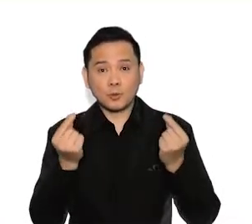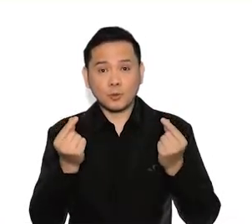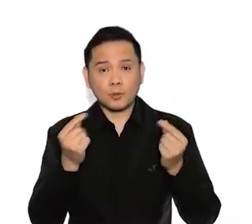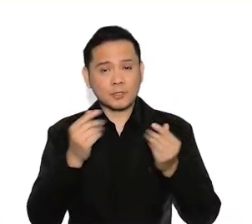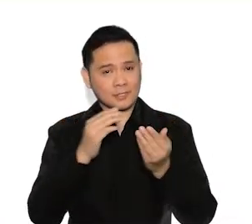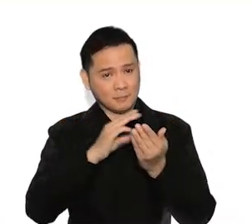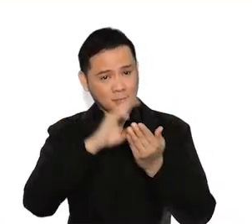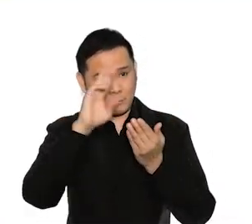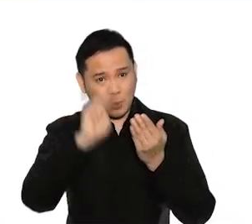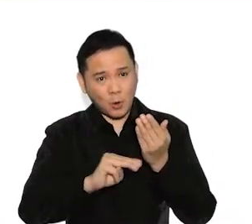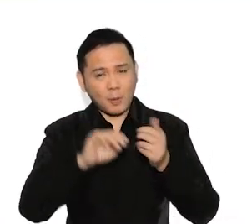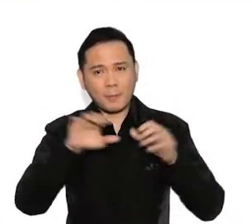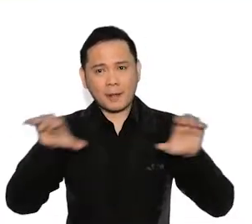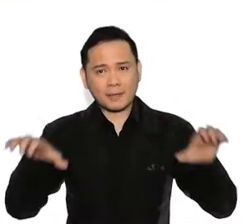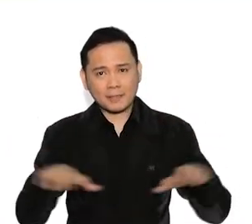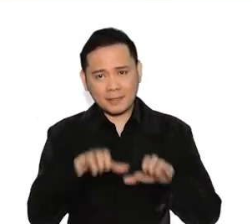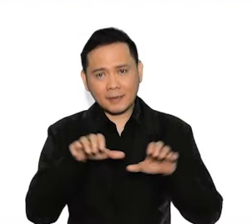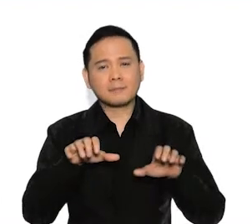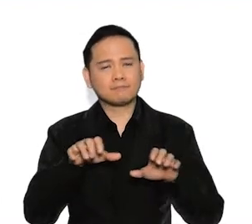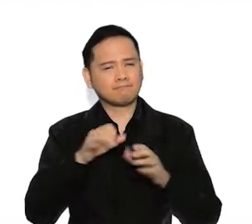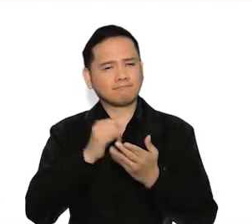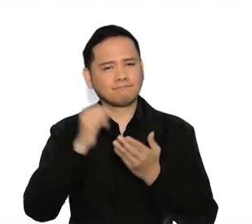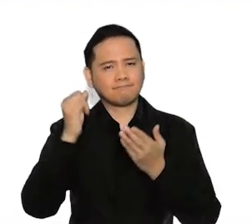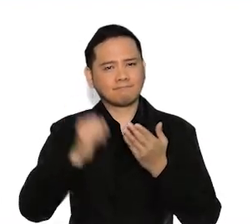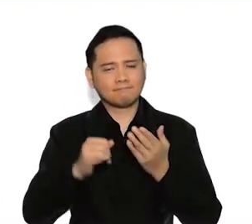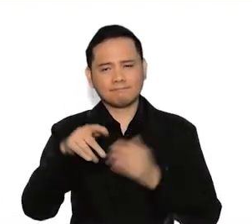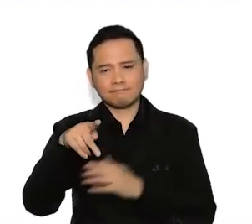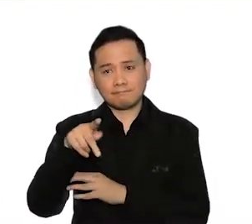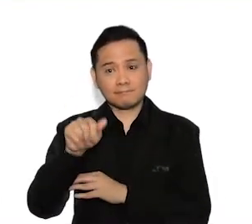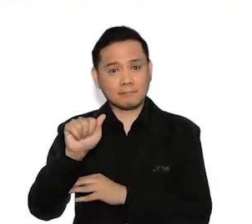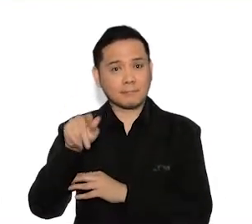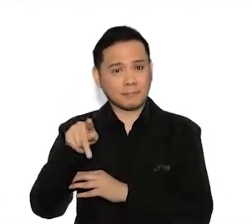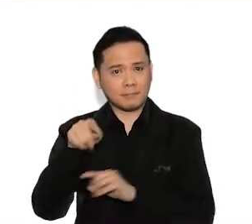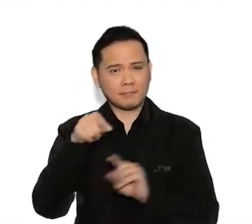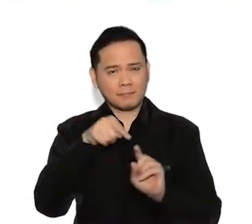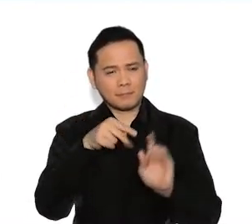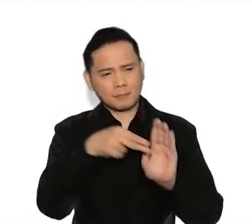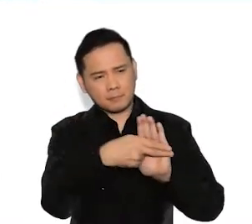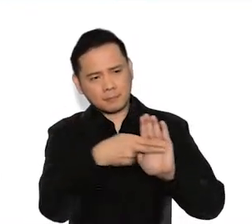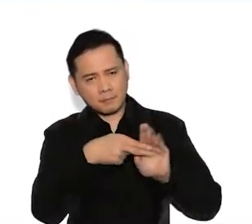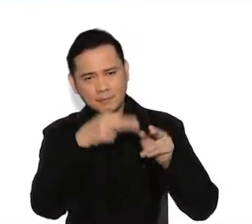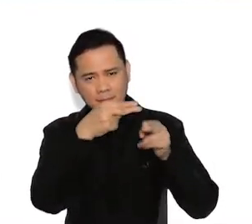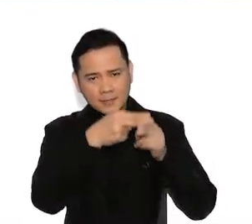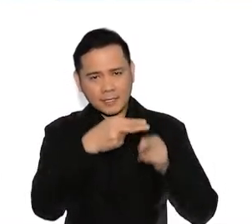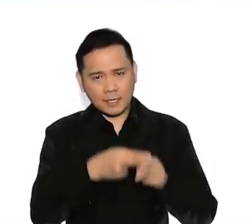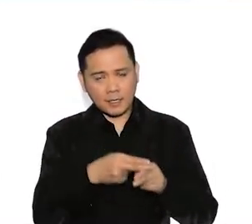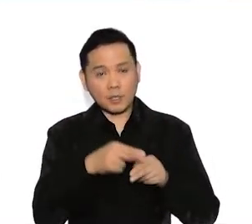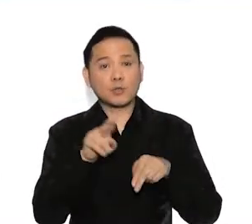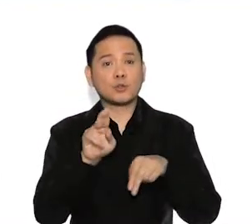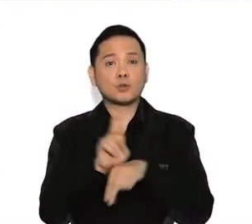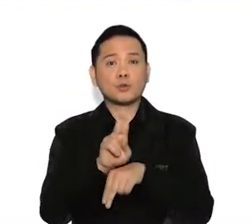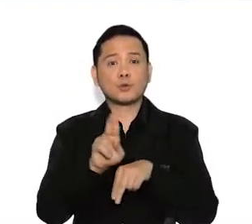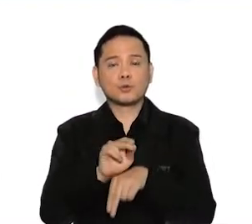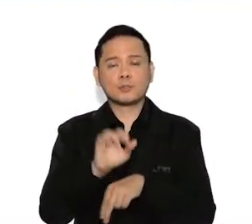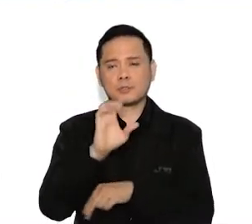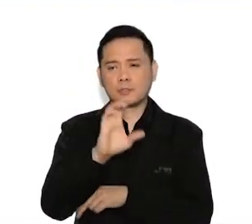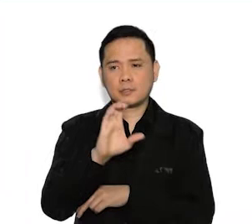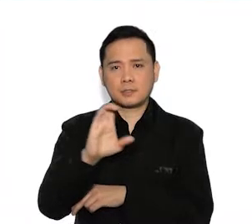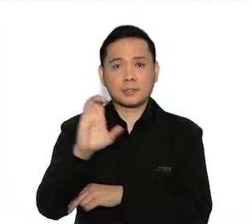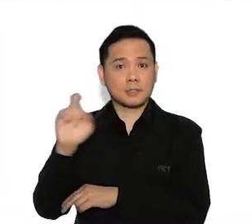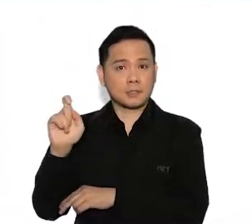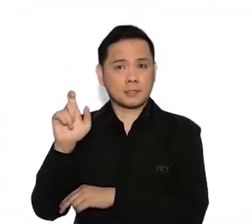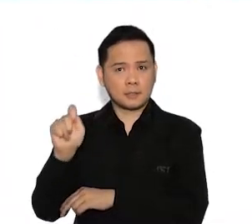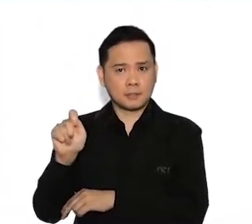climate change-related programs, activities, projects, or PAPs, under the Climate Change